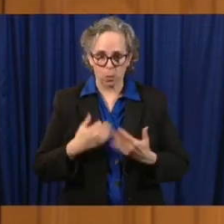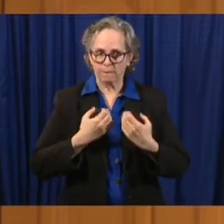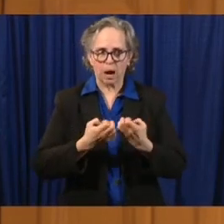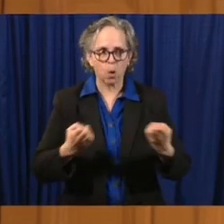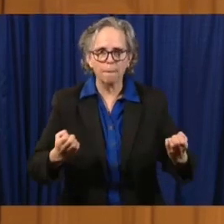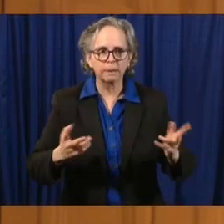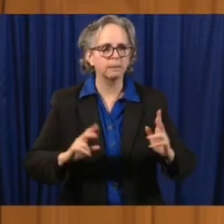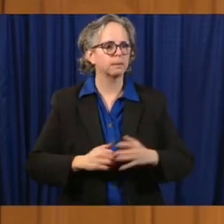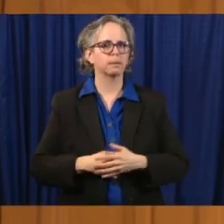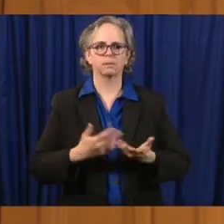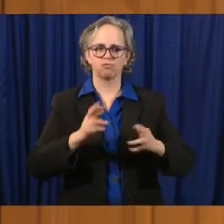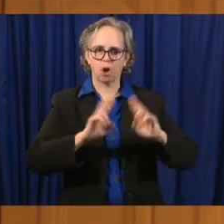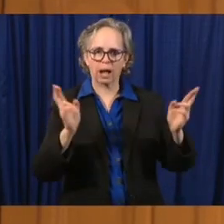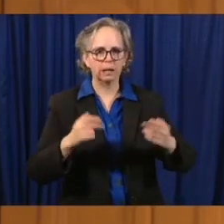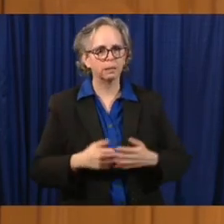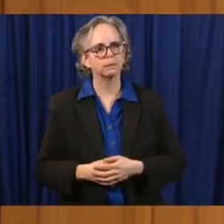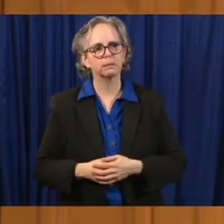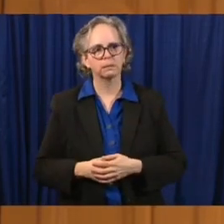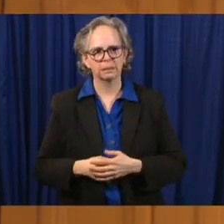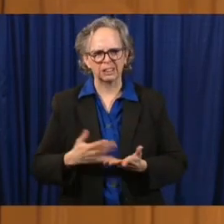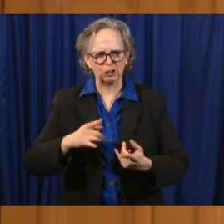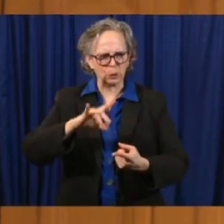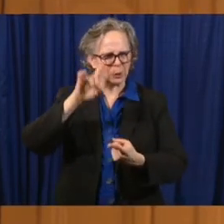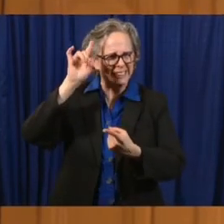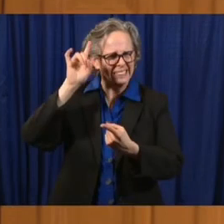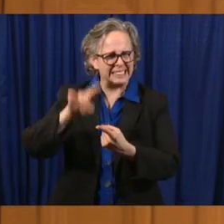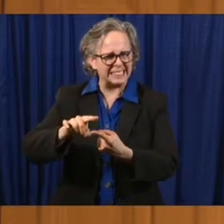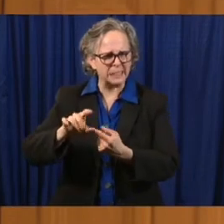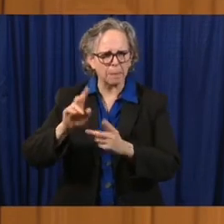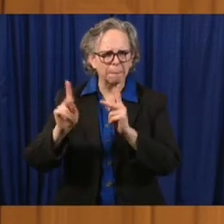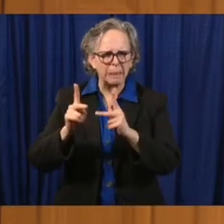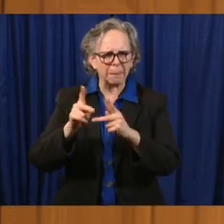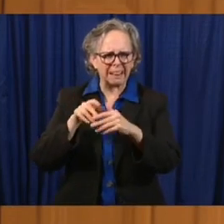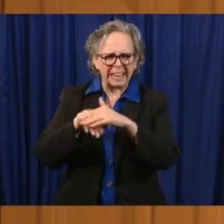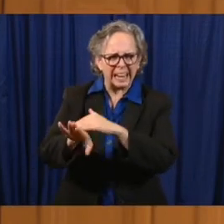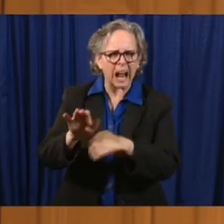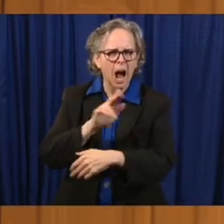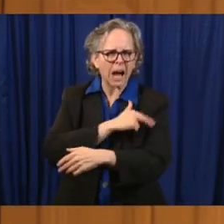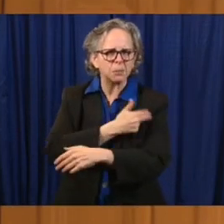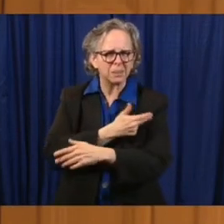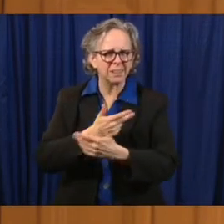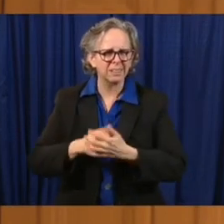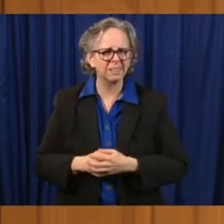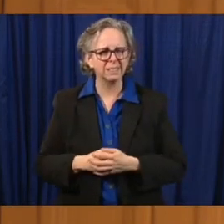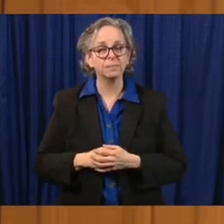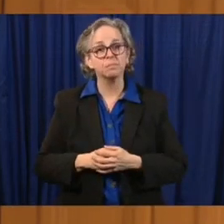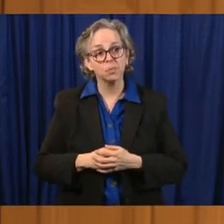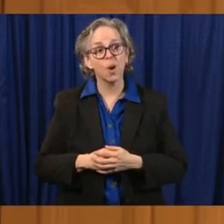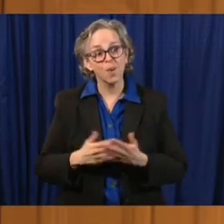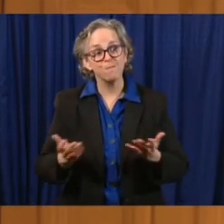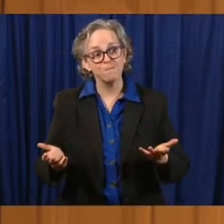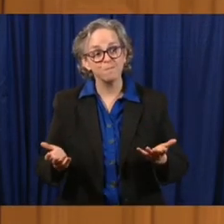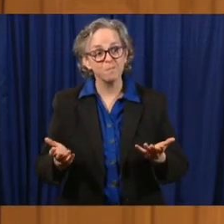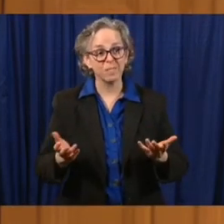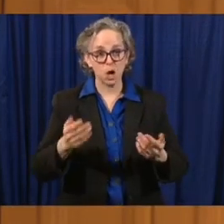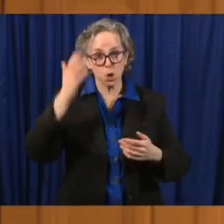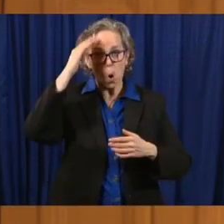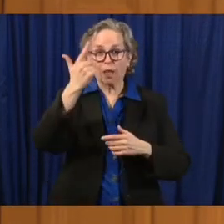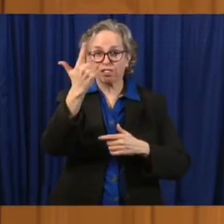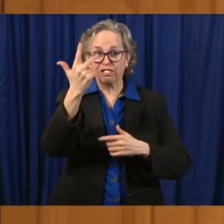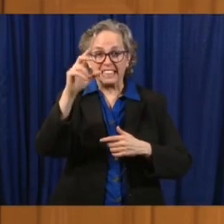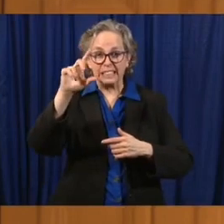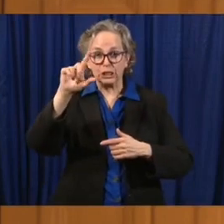really, the benefit, the plus of us acting early in Ohio is that we really bought some time for the hospitals